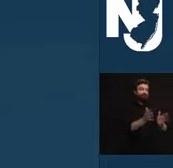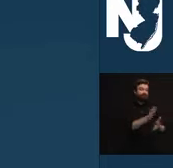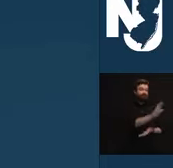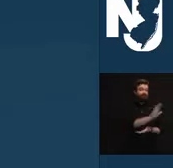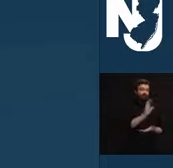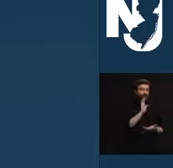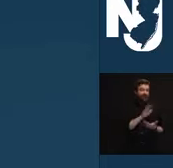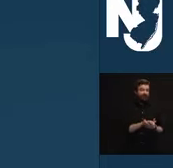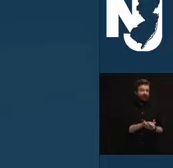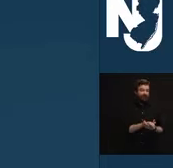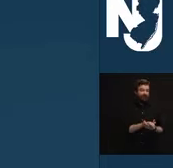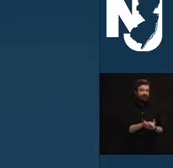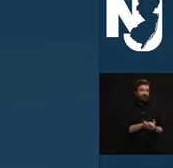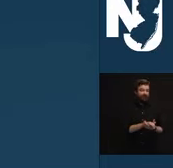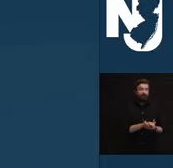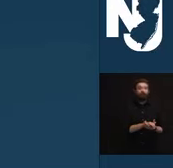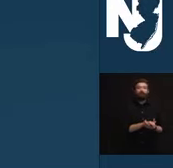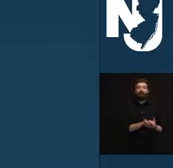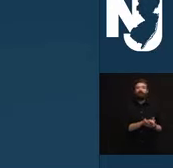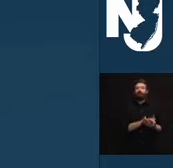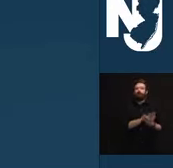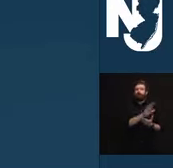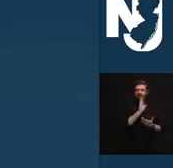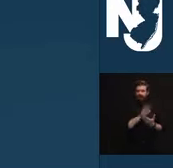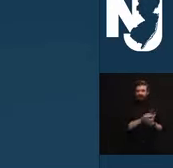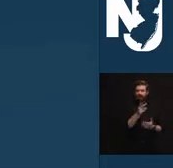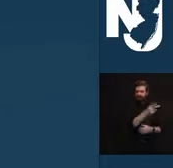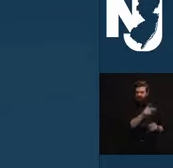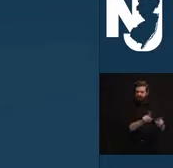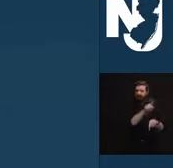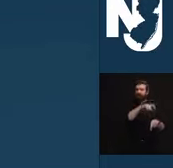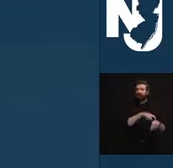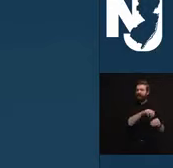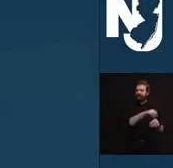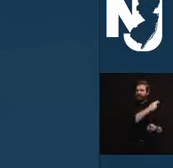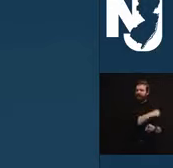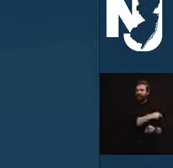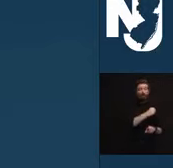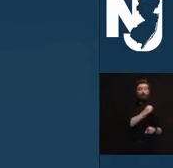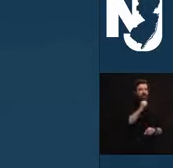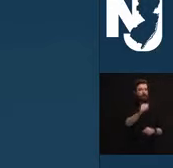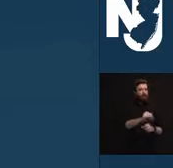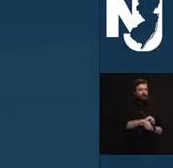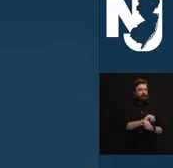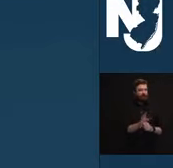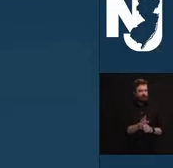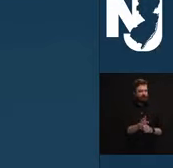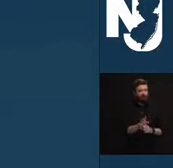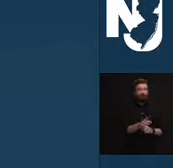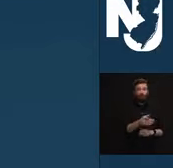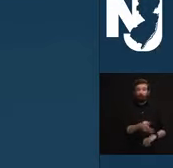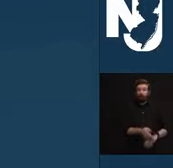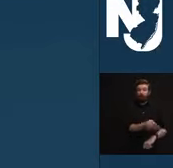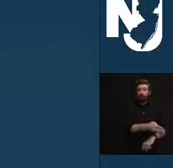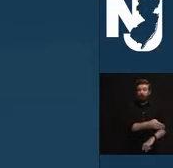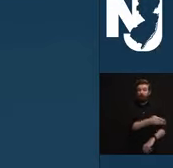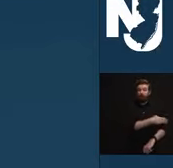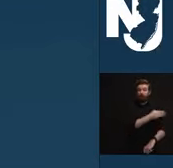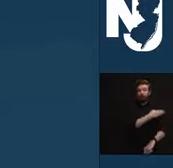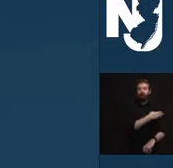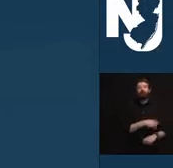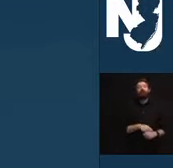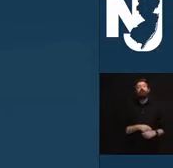not COVID, but she's doing better, thank God, as well as she can. He also leaves behind his son, Stephen, and daughter-in-law,